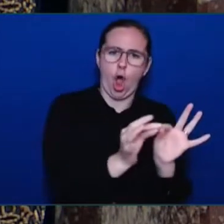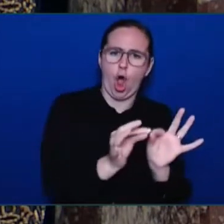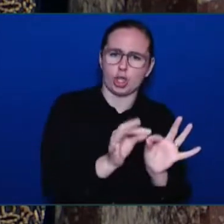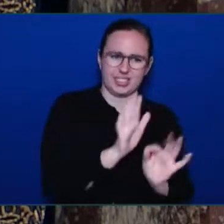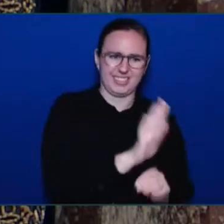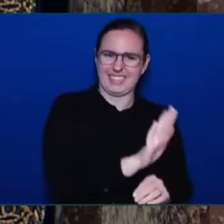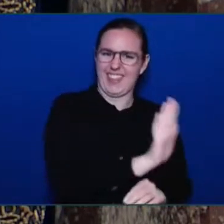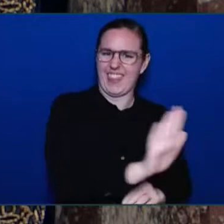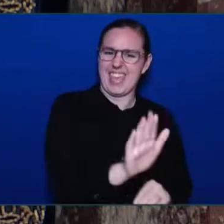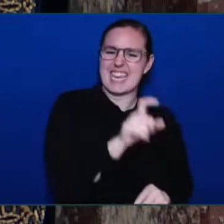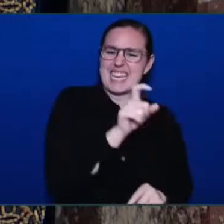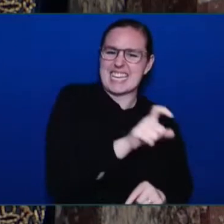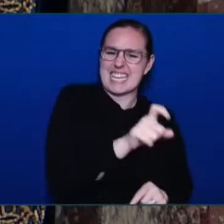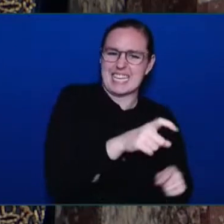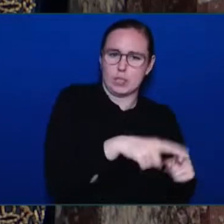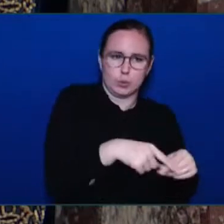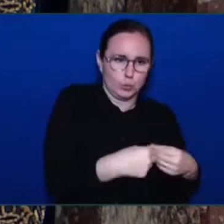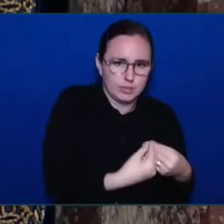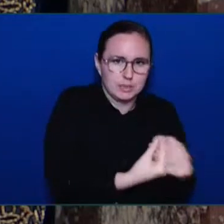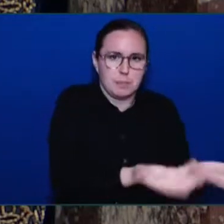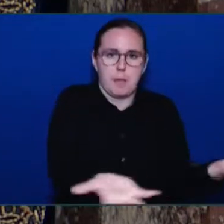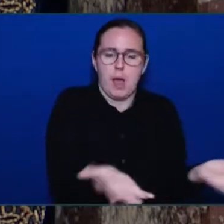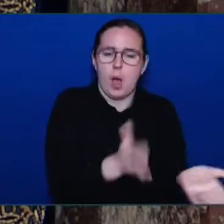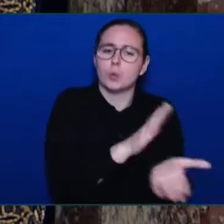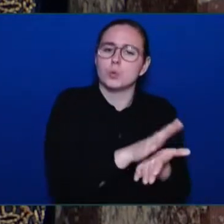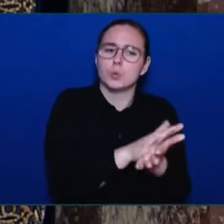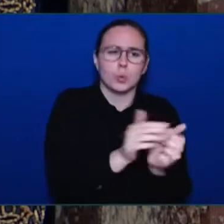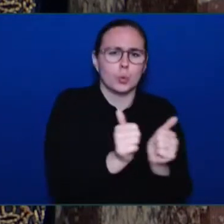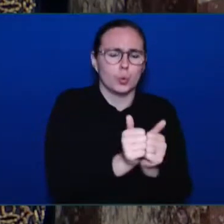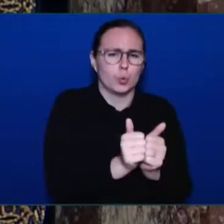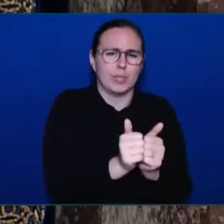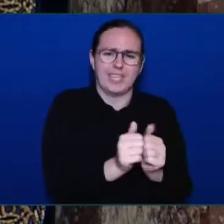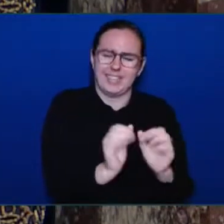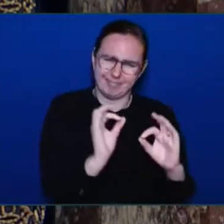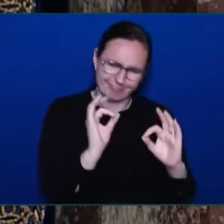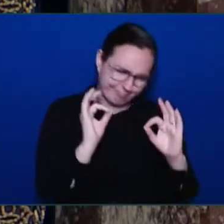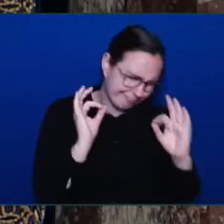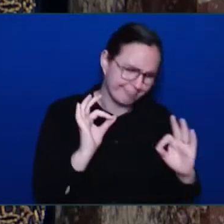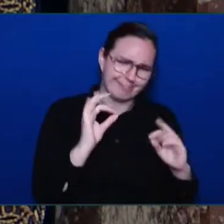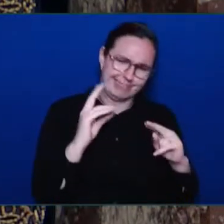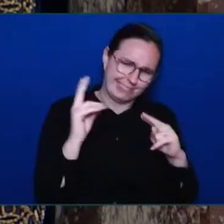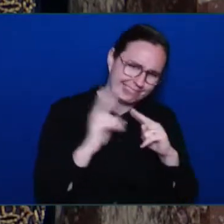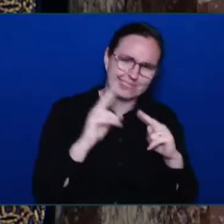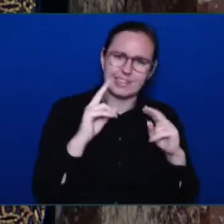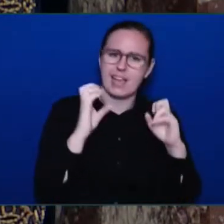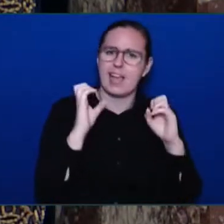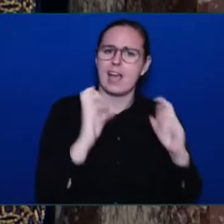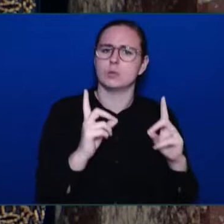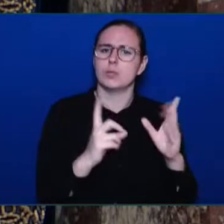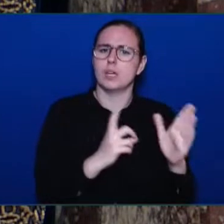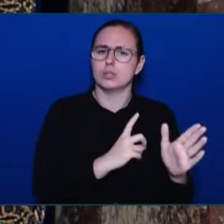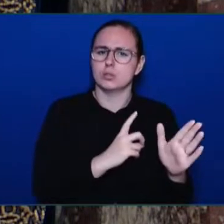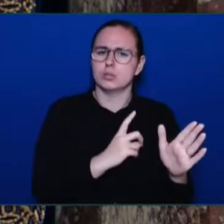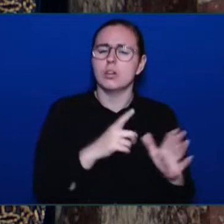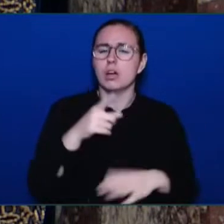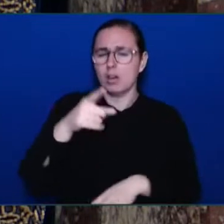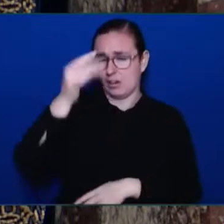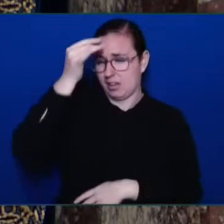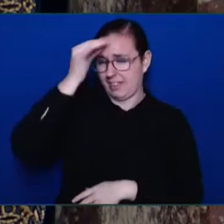children can get a quality public education. If you consider inflation, Mr. Speaker, the funding for our public schools hasn't gone up at